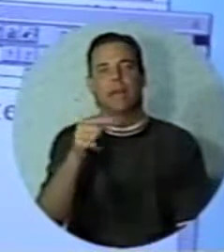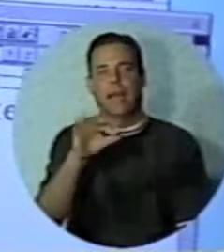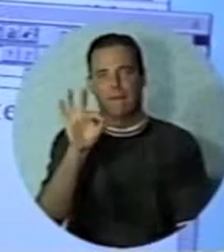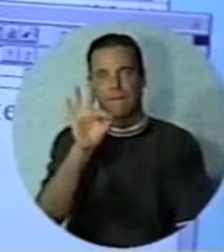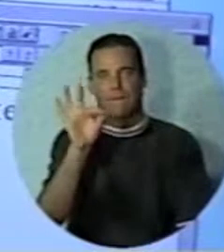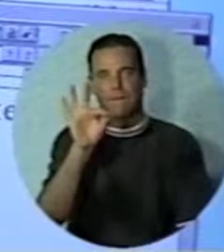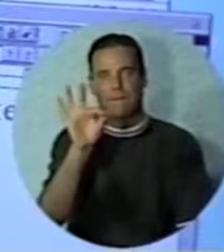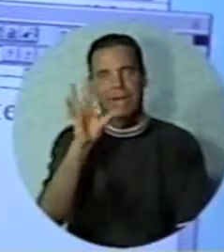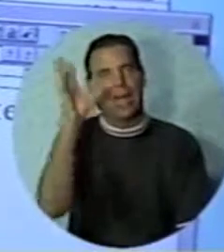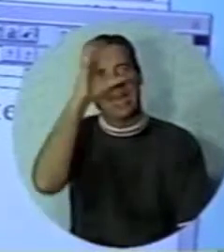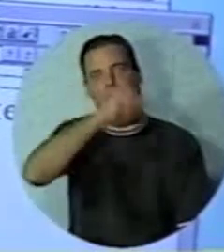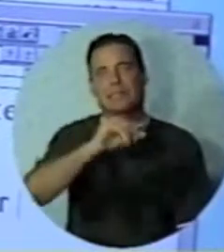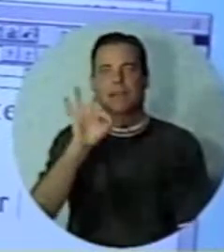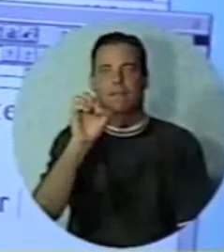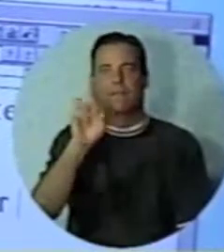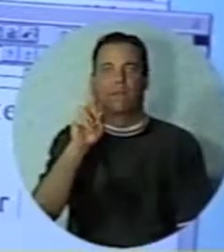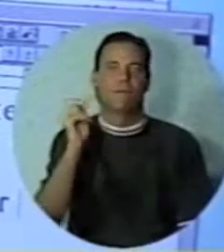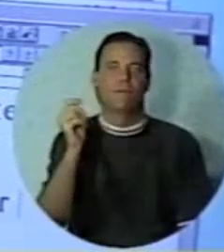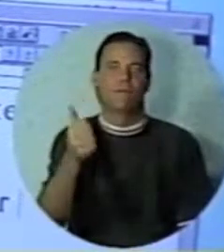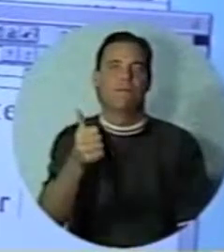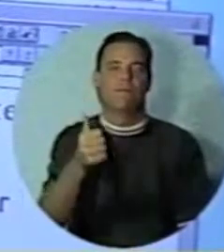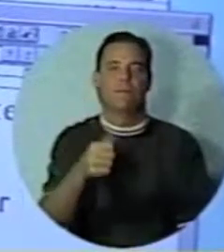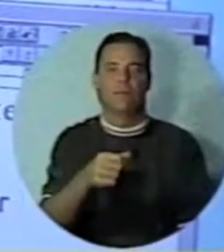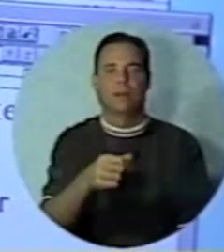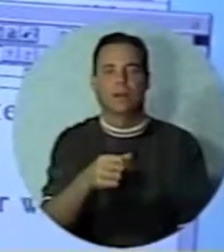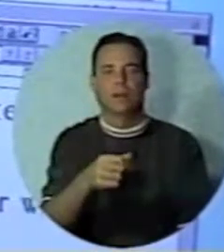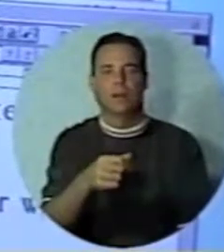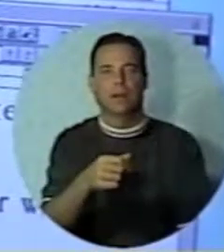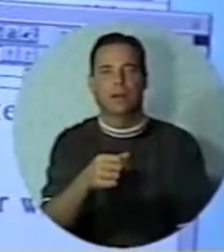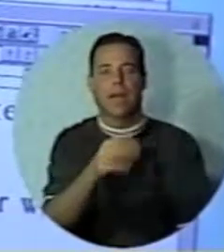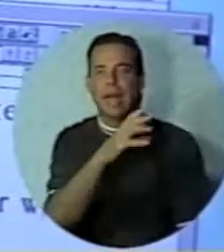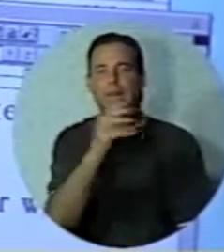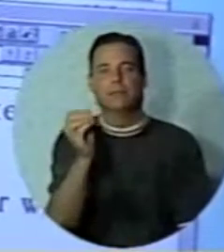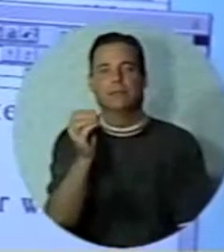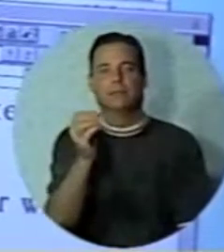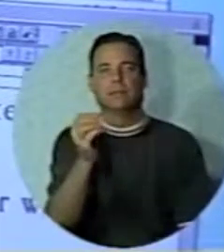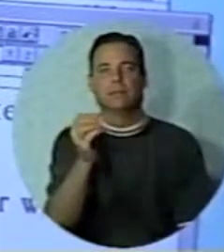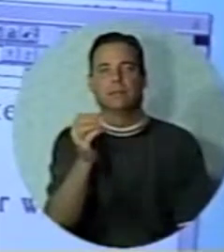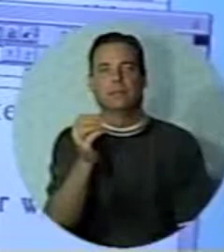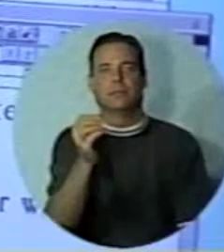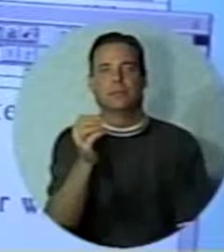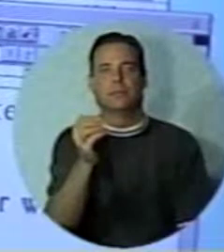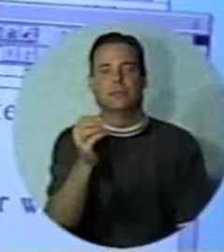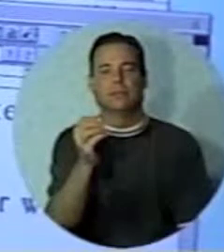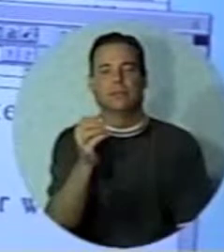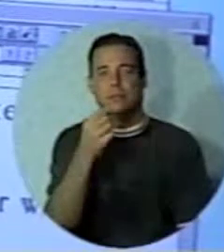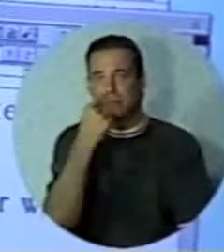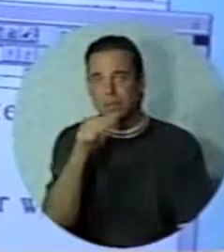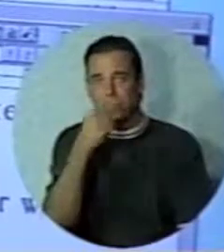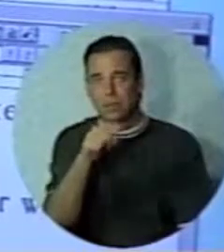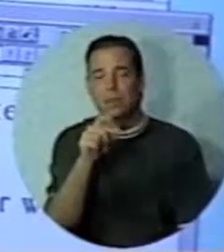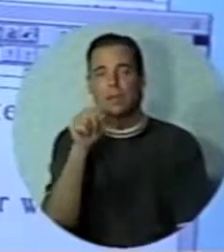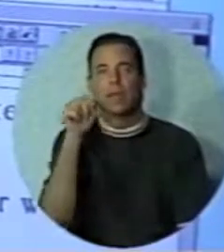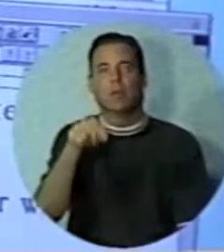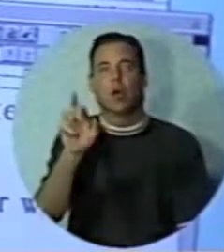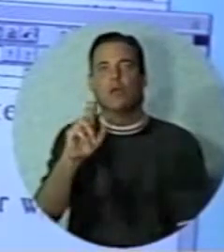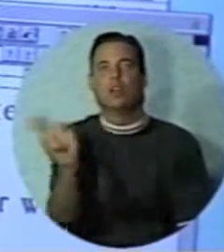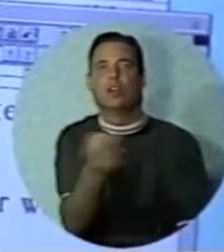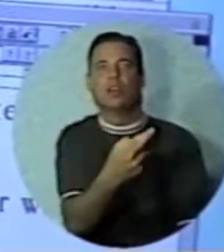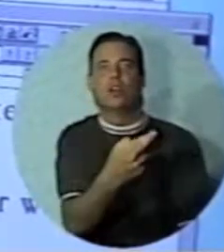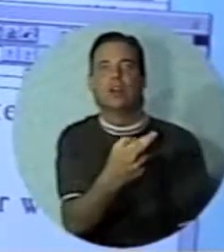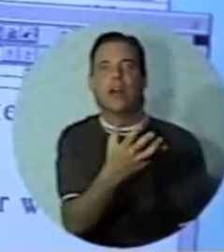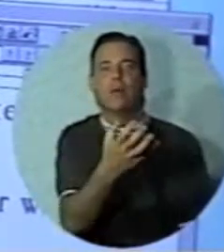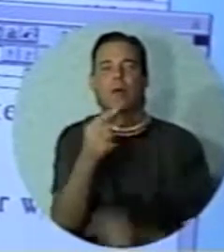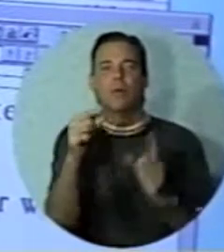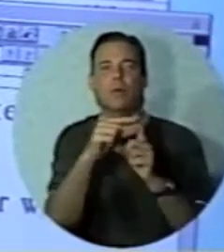F, it immediately guessed F-O-R. And would you mind, can you hit the return key so we can get the